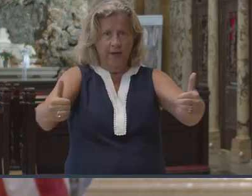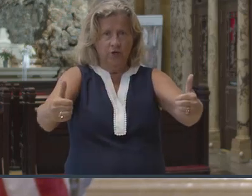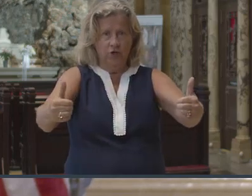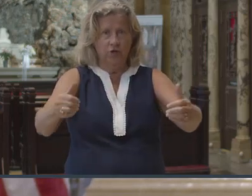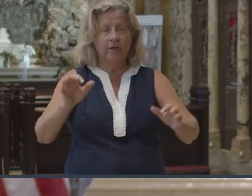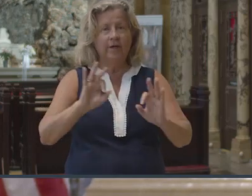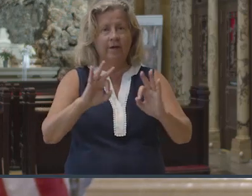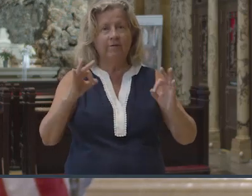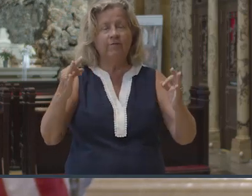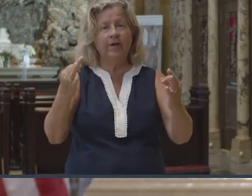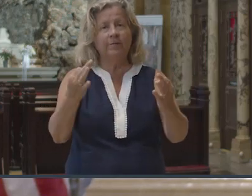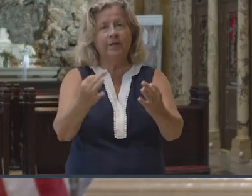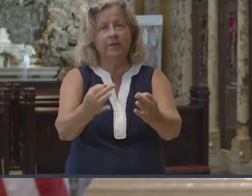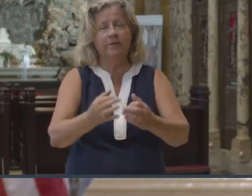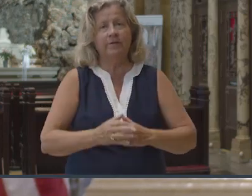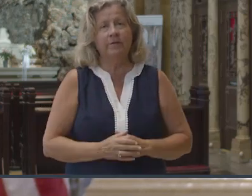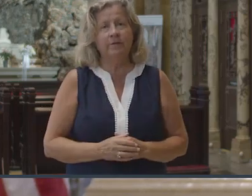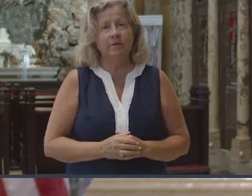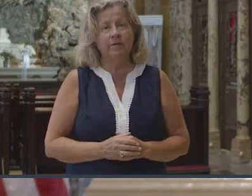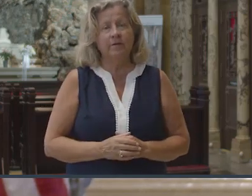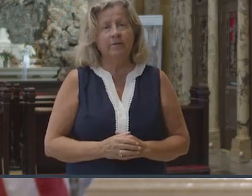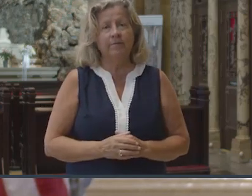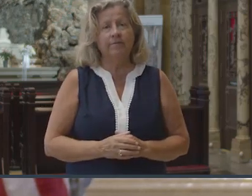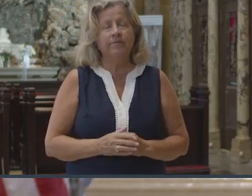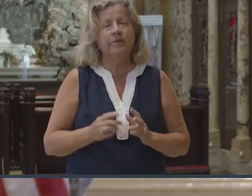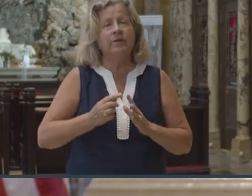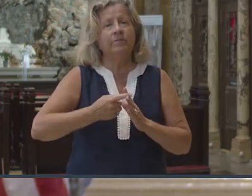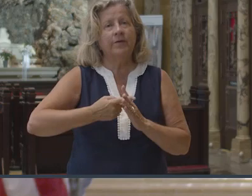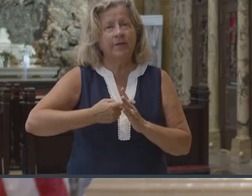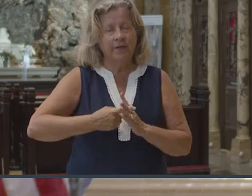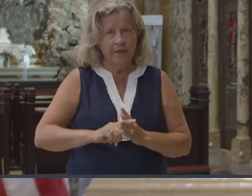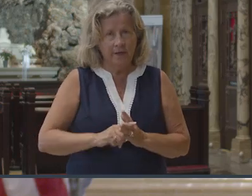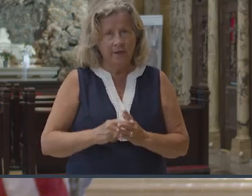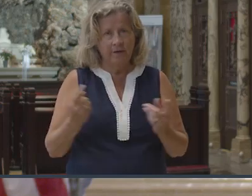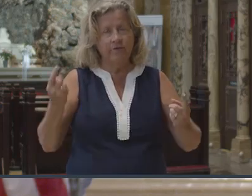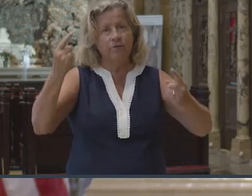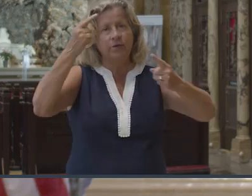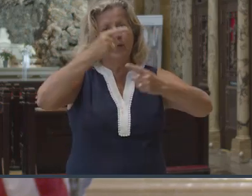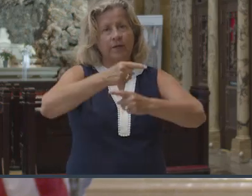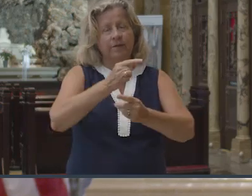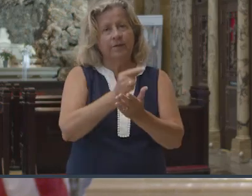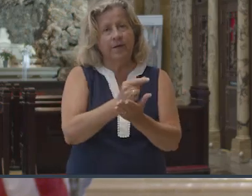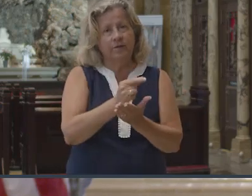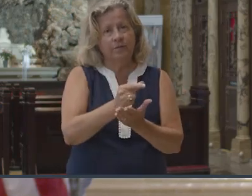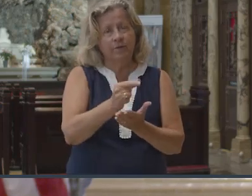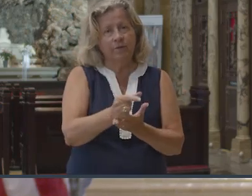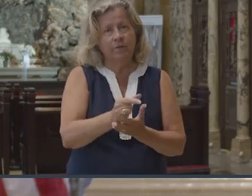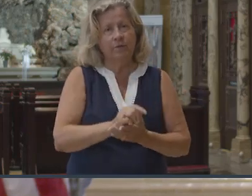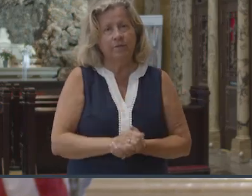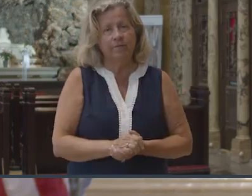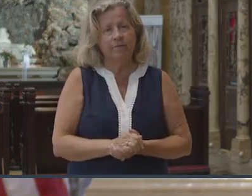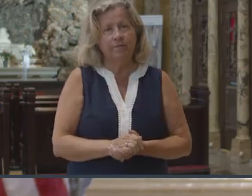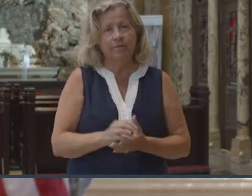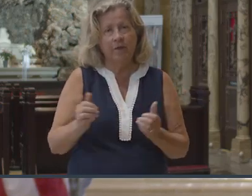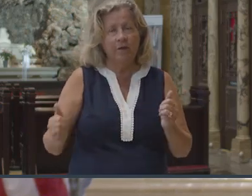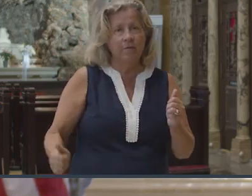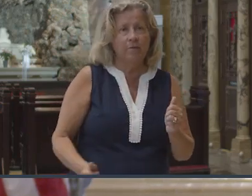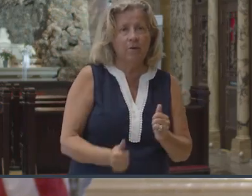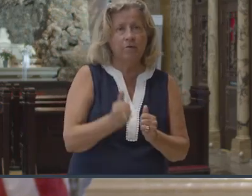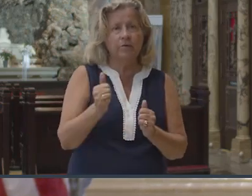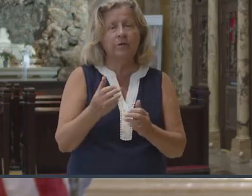brothers fighting over their inheritance at the beginning of today's gospel. Most